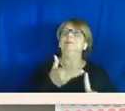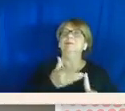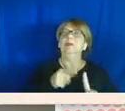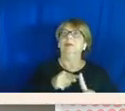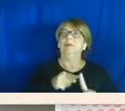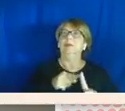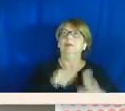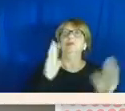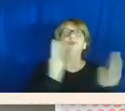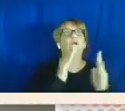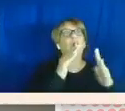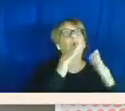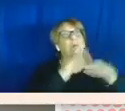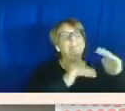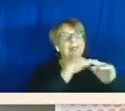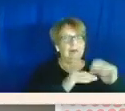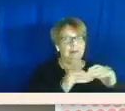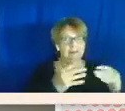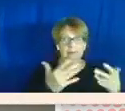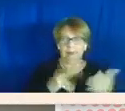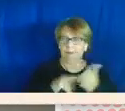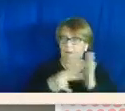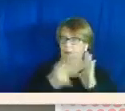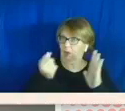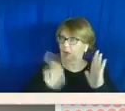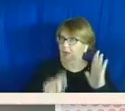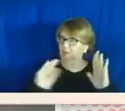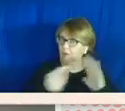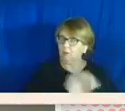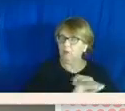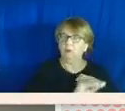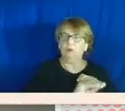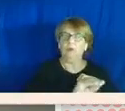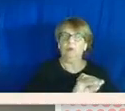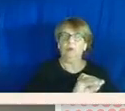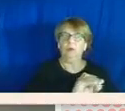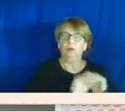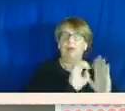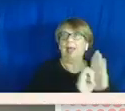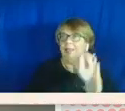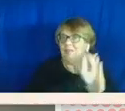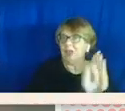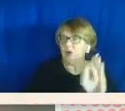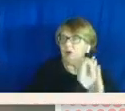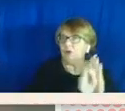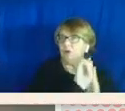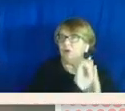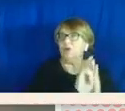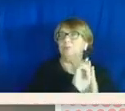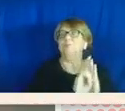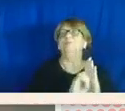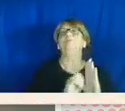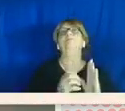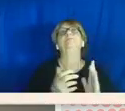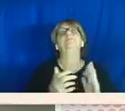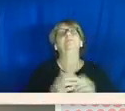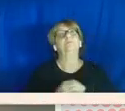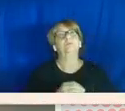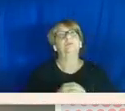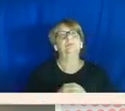buildings, would you have to install an elevator? And this was actually,